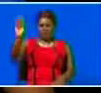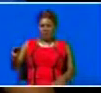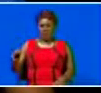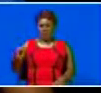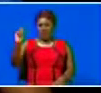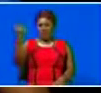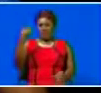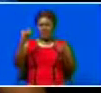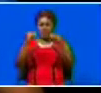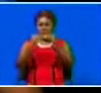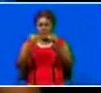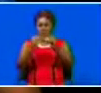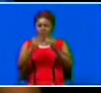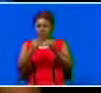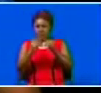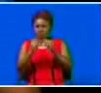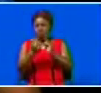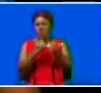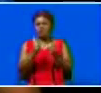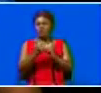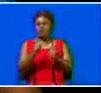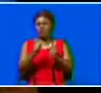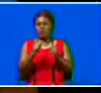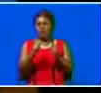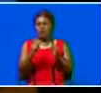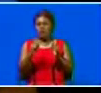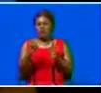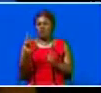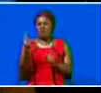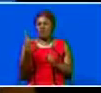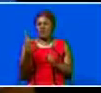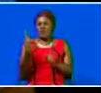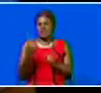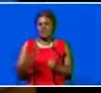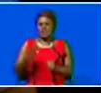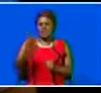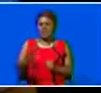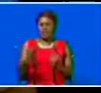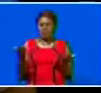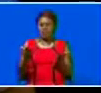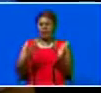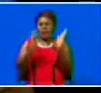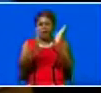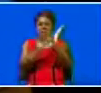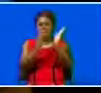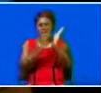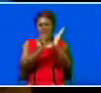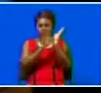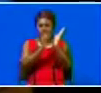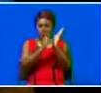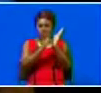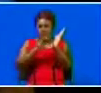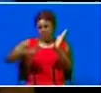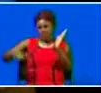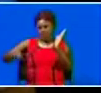ya Tatuana katika mchuano huo utakaokuwa katika mkondo wa kwanza katika uga wa Kenyatta, kaunti ya Machakos.